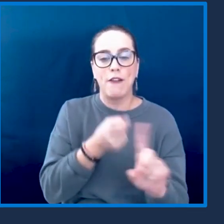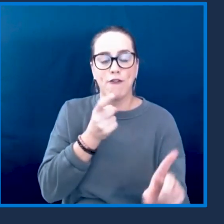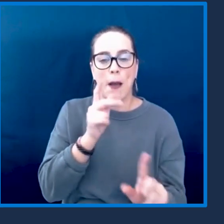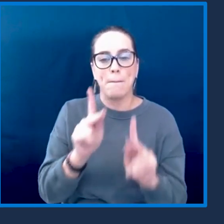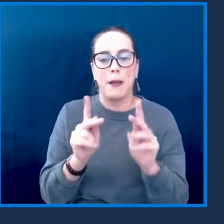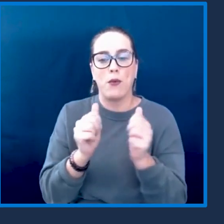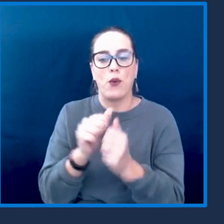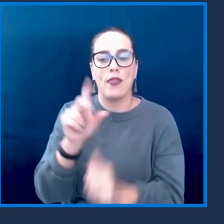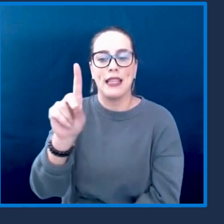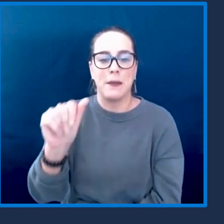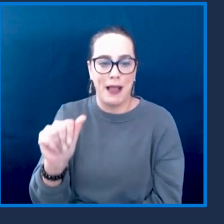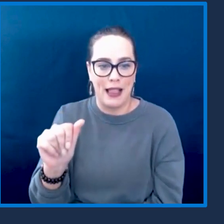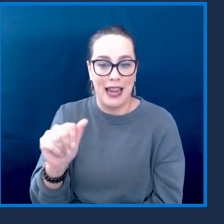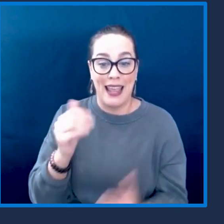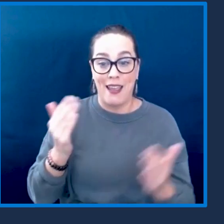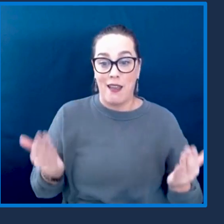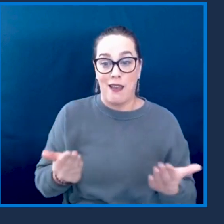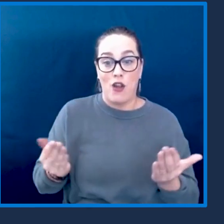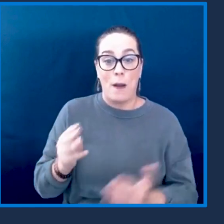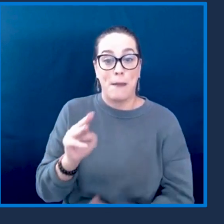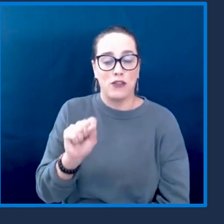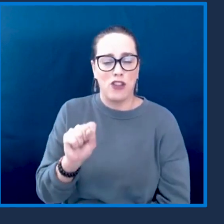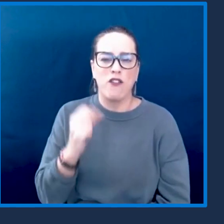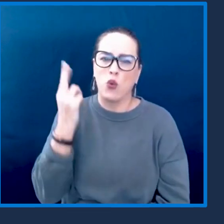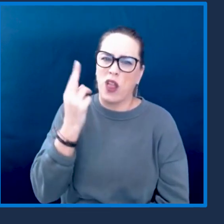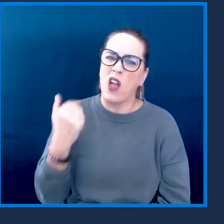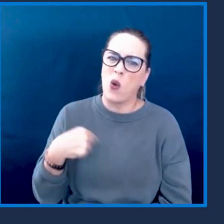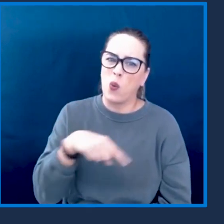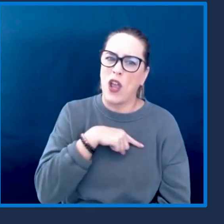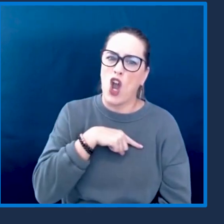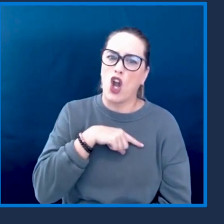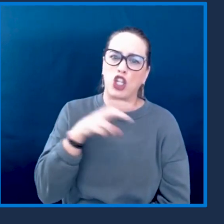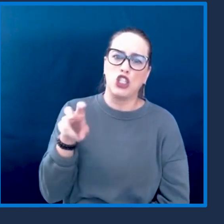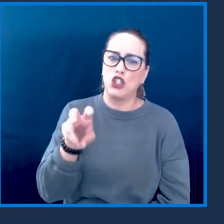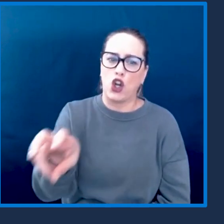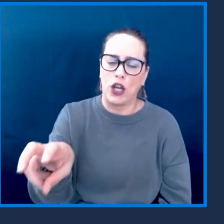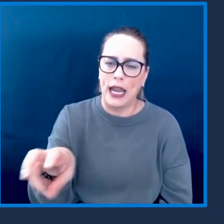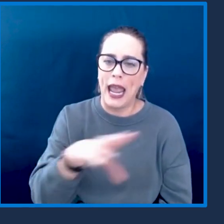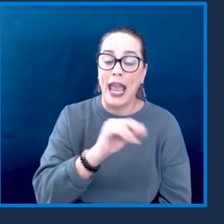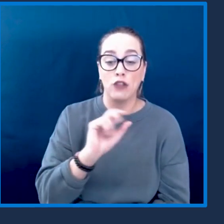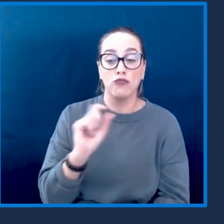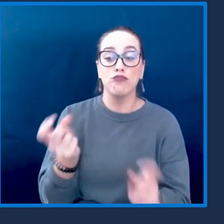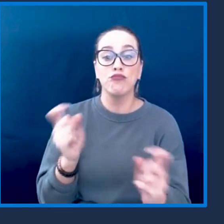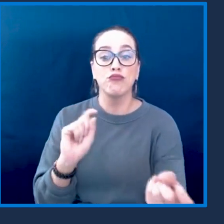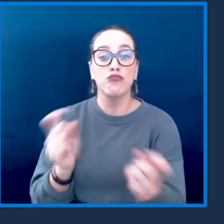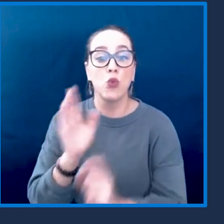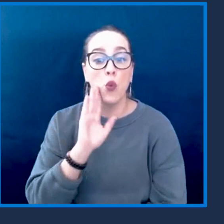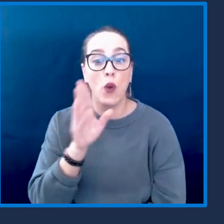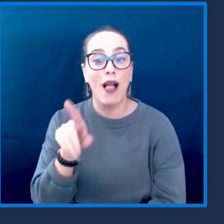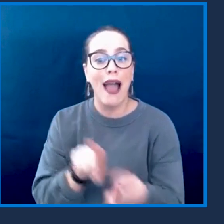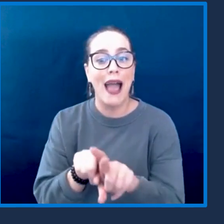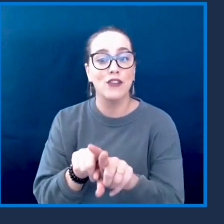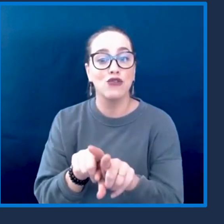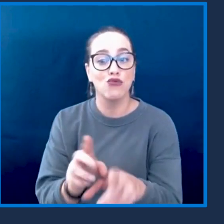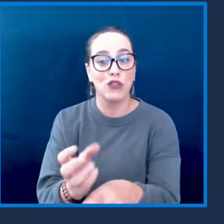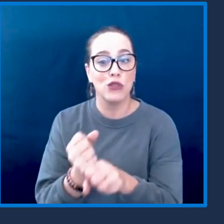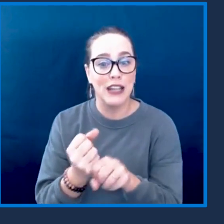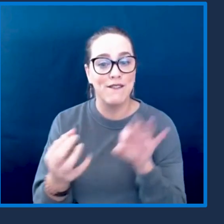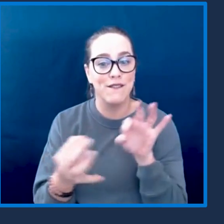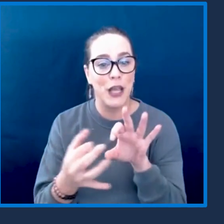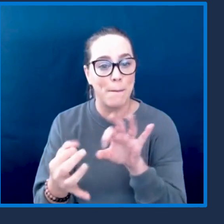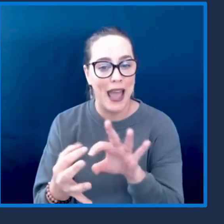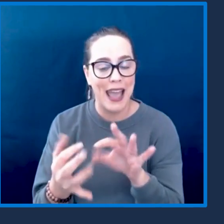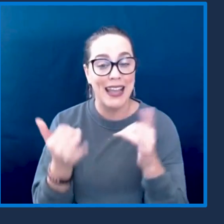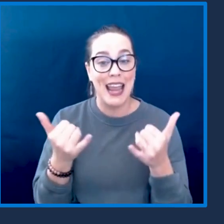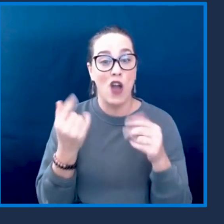a journey and we're making changes as we go based upon the feedback that we receive. We now have regular meetings with a group of employees from